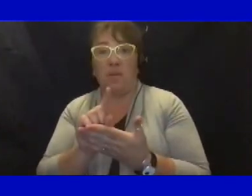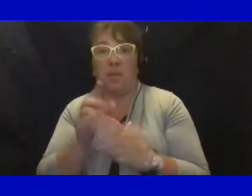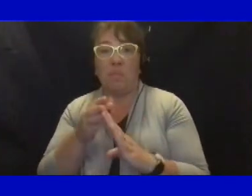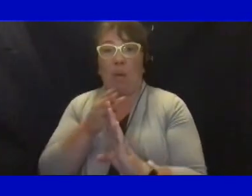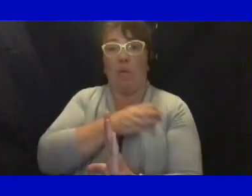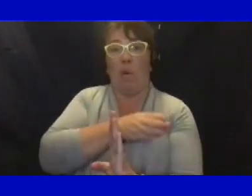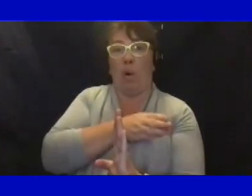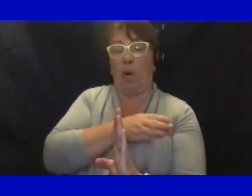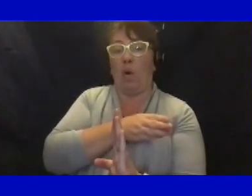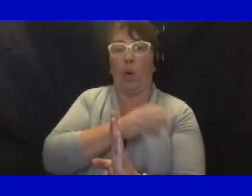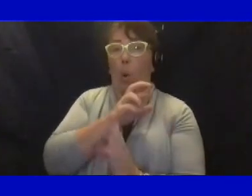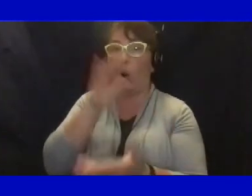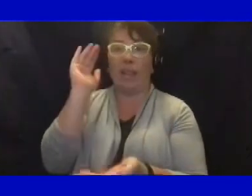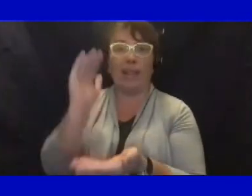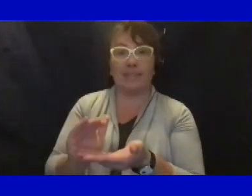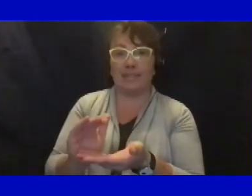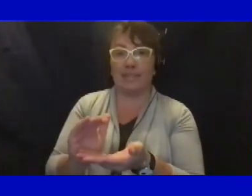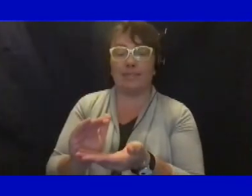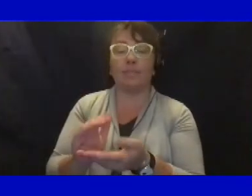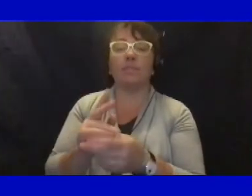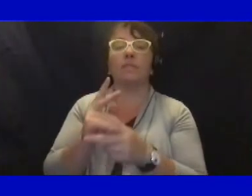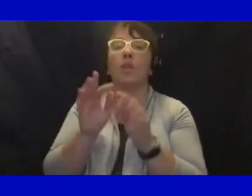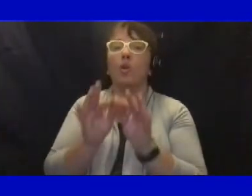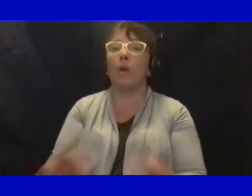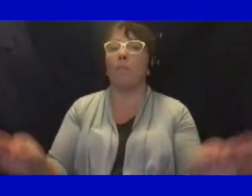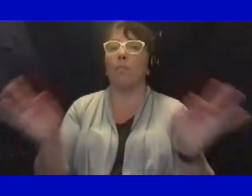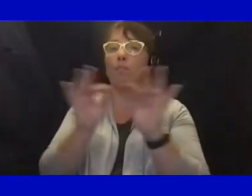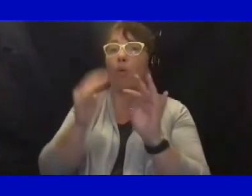So it's really important to understand the difference between the watch, because